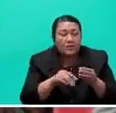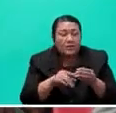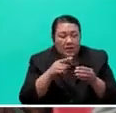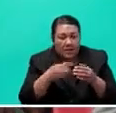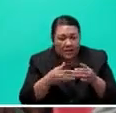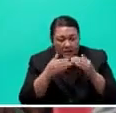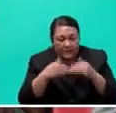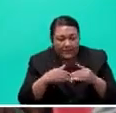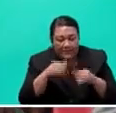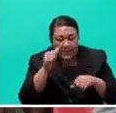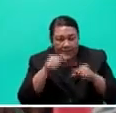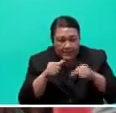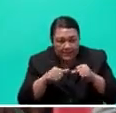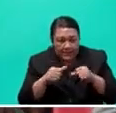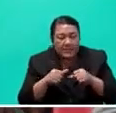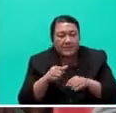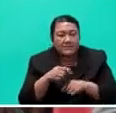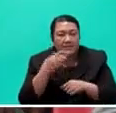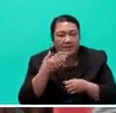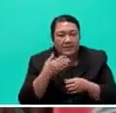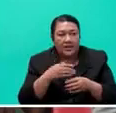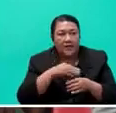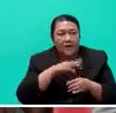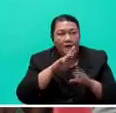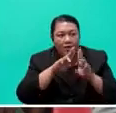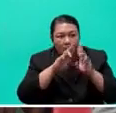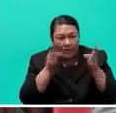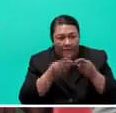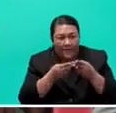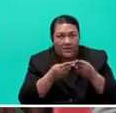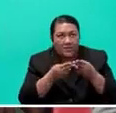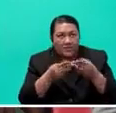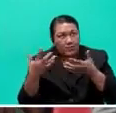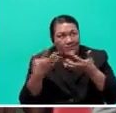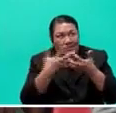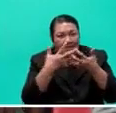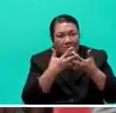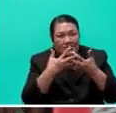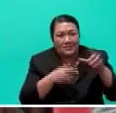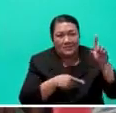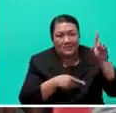for assessment of outstanding universal value. Clause 1 of the